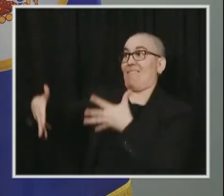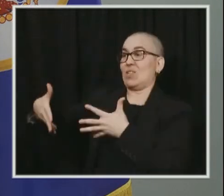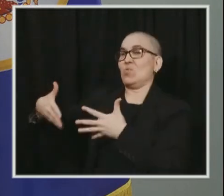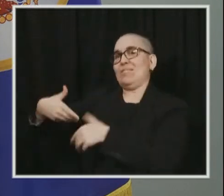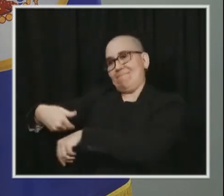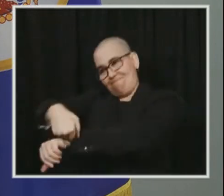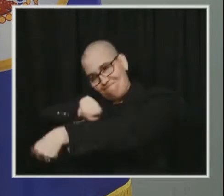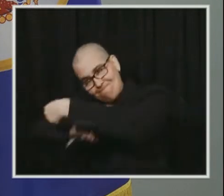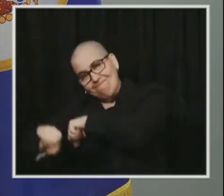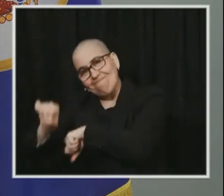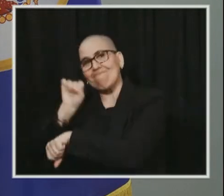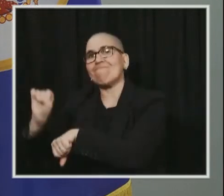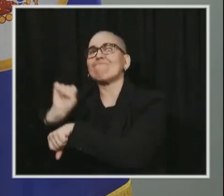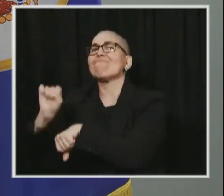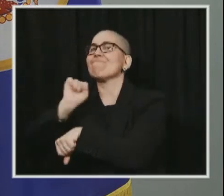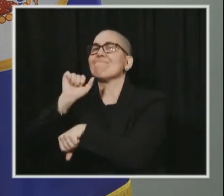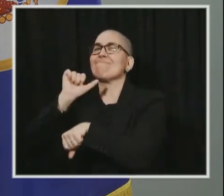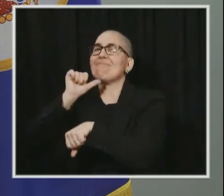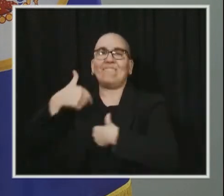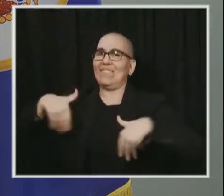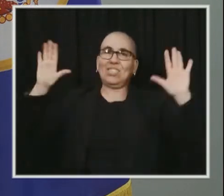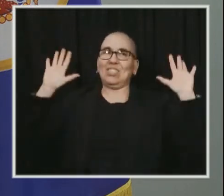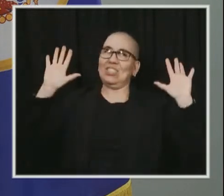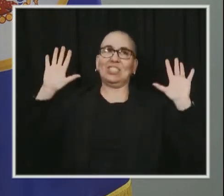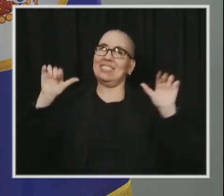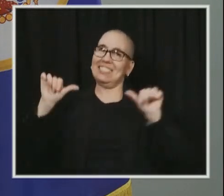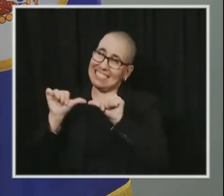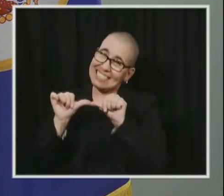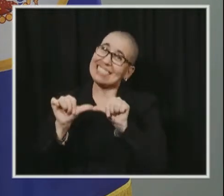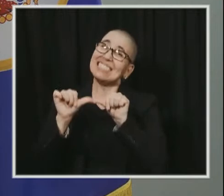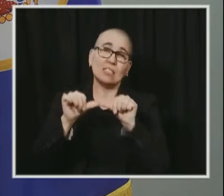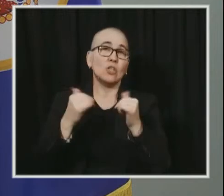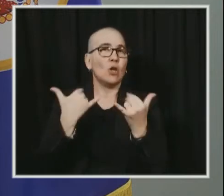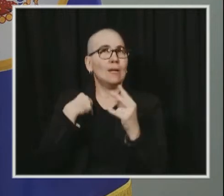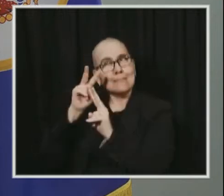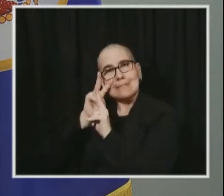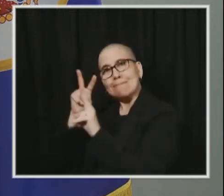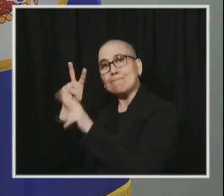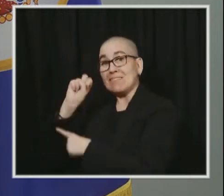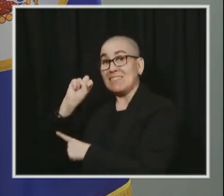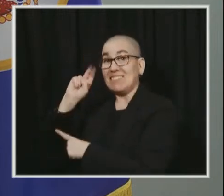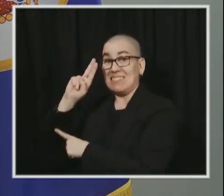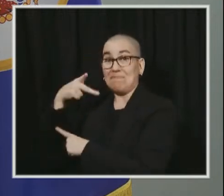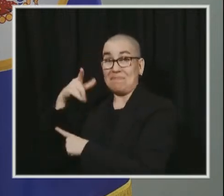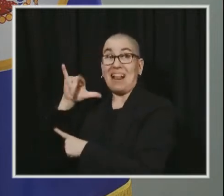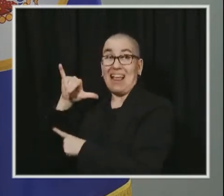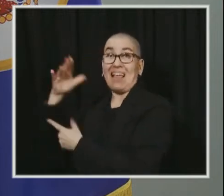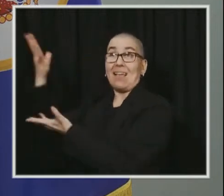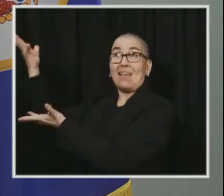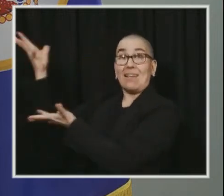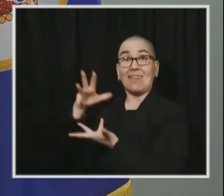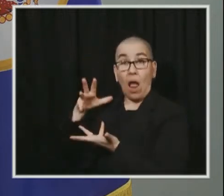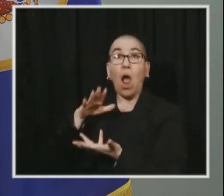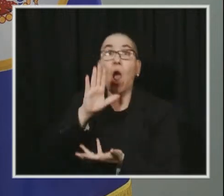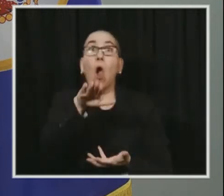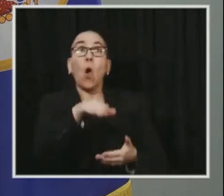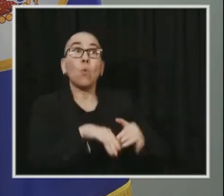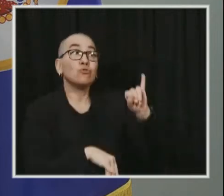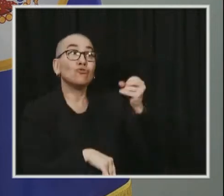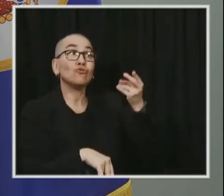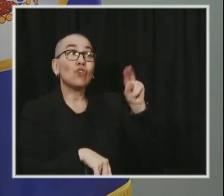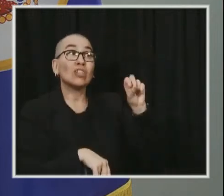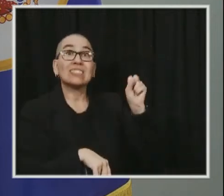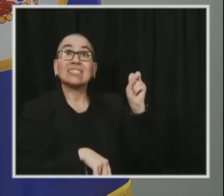that vaccine supply will continue to open up, and we have good reason to be hopeful with the Johnson & Johnson vaccine approved just